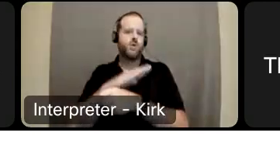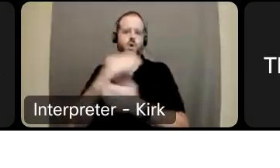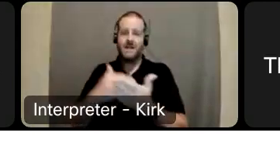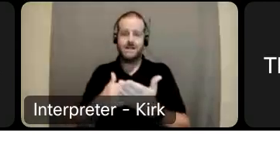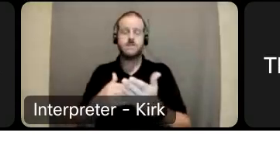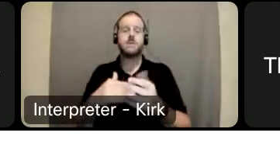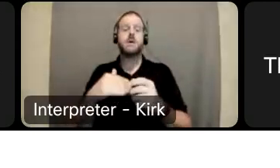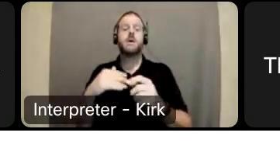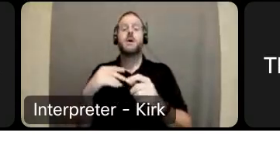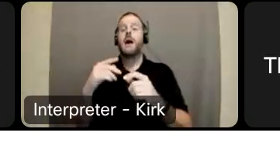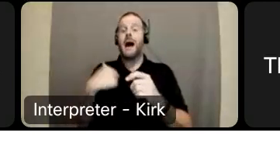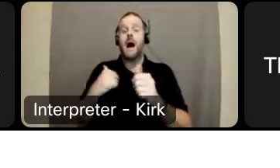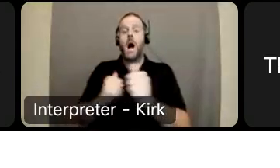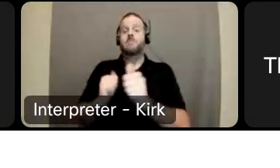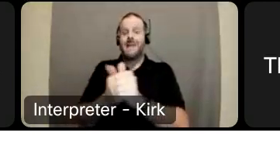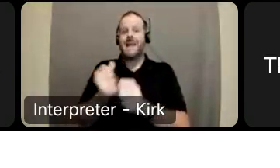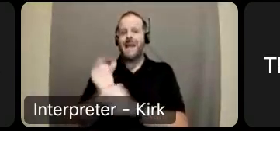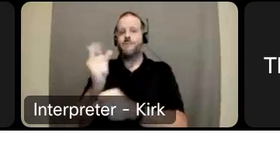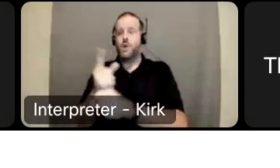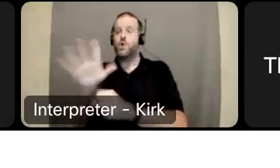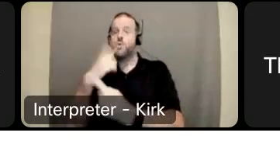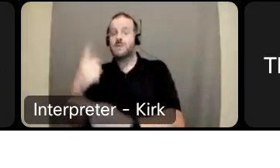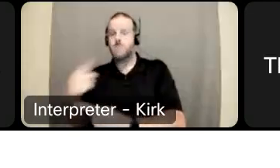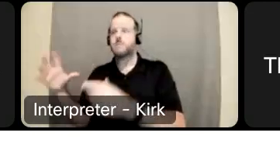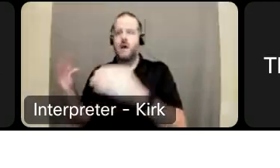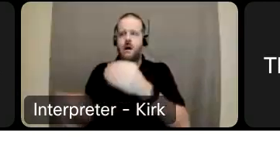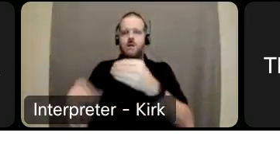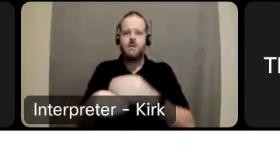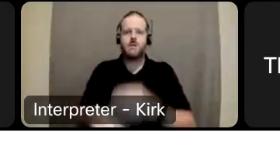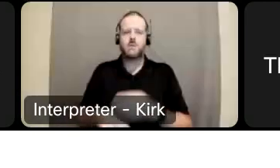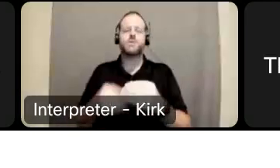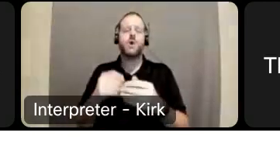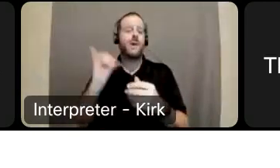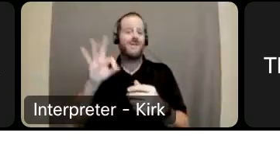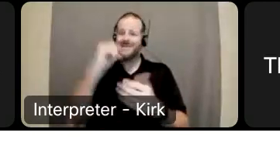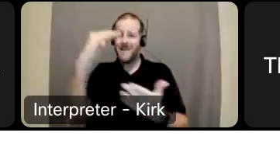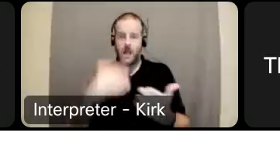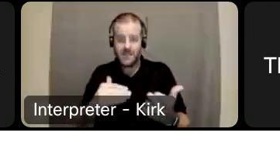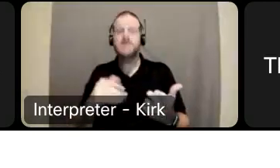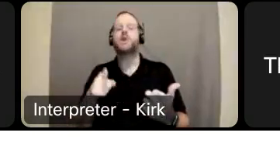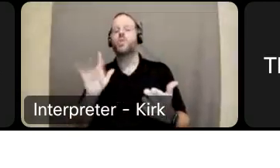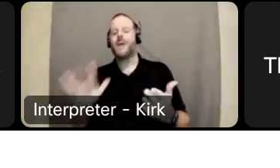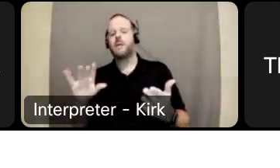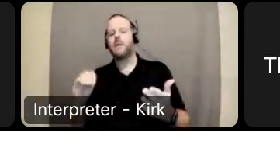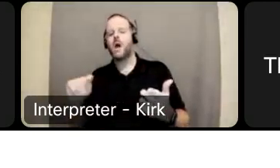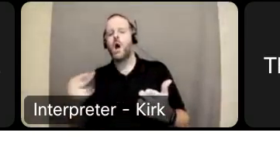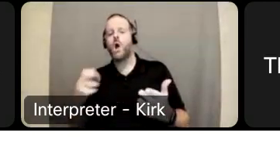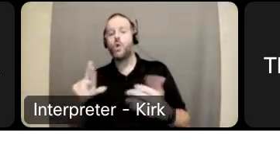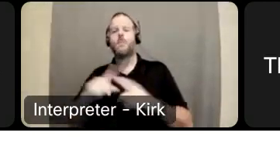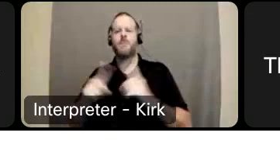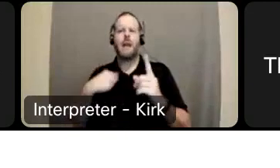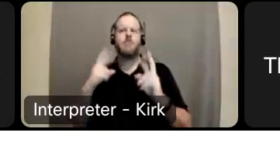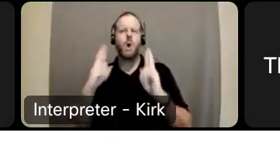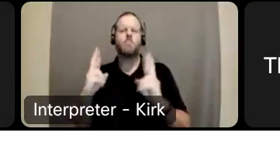on previous responses of what test you gave. And so if it's not listed, you can put it in the other, but I hope that